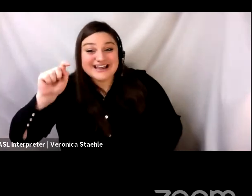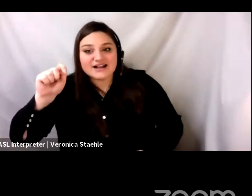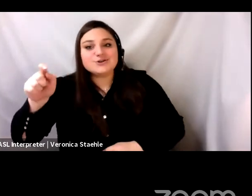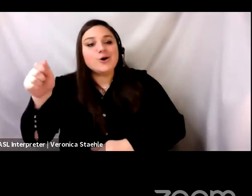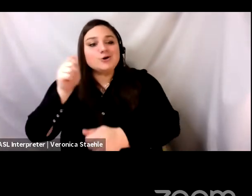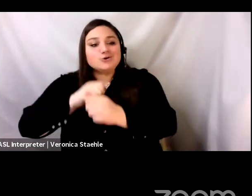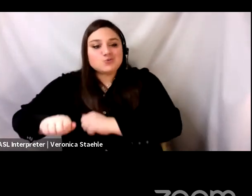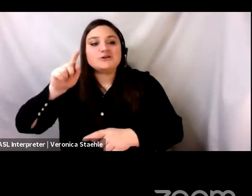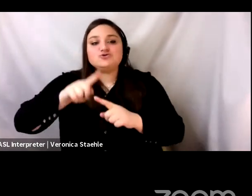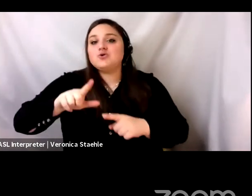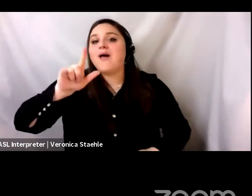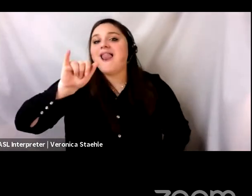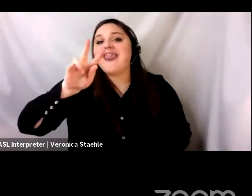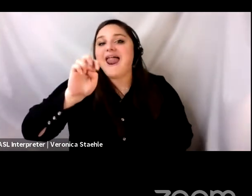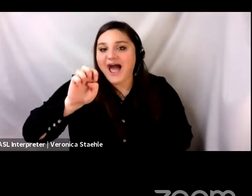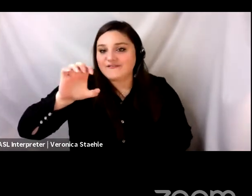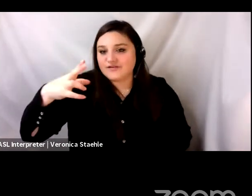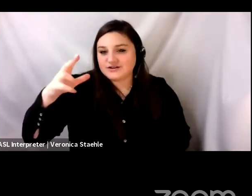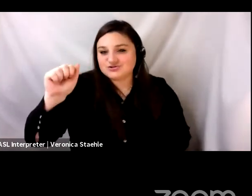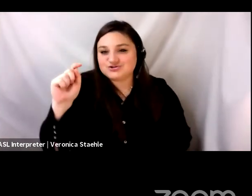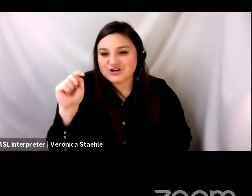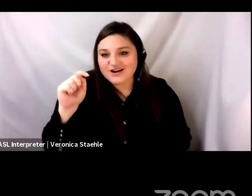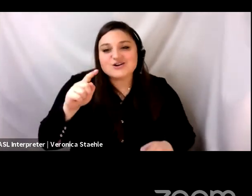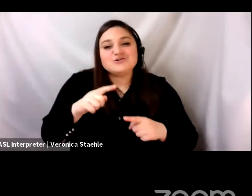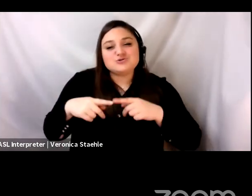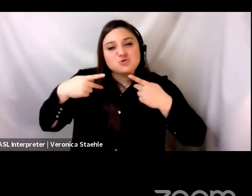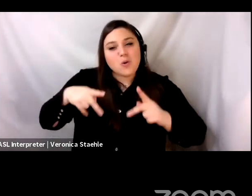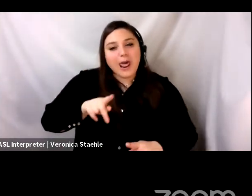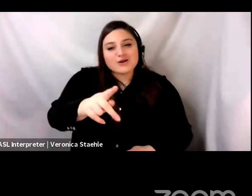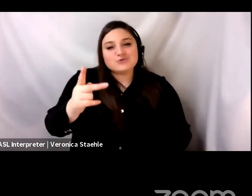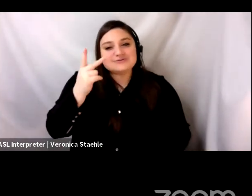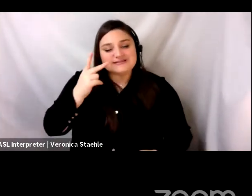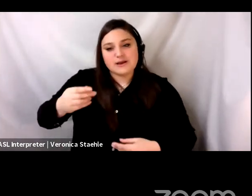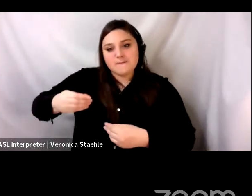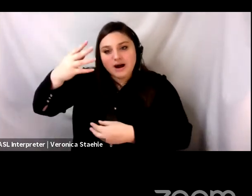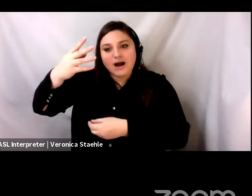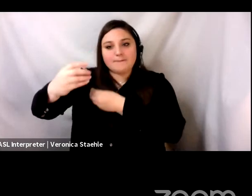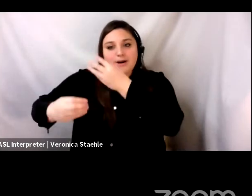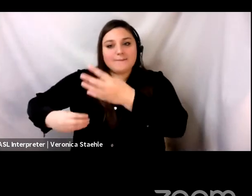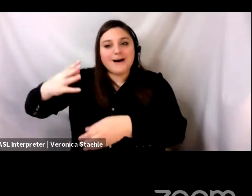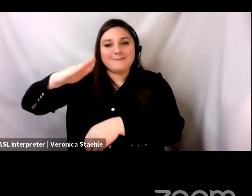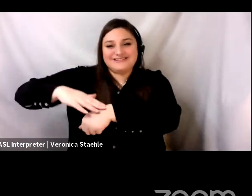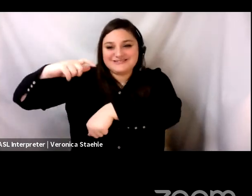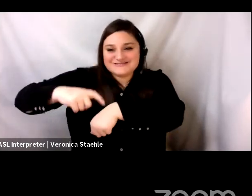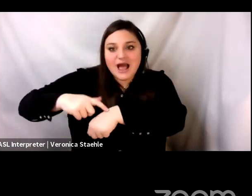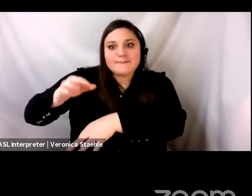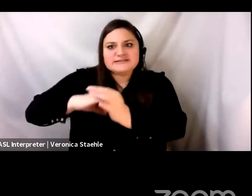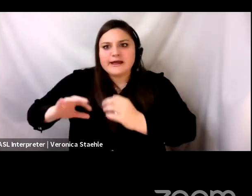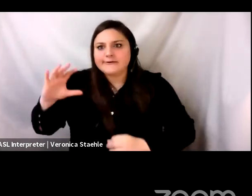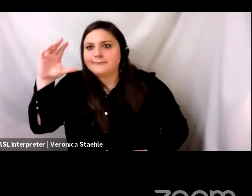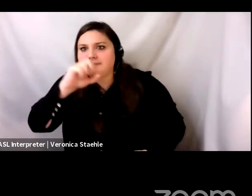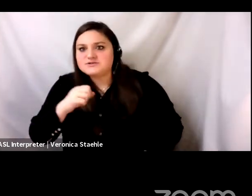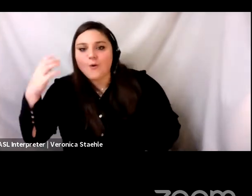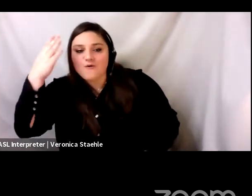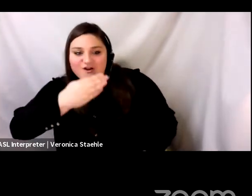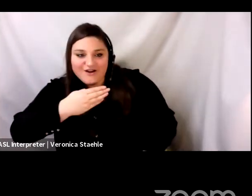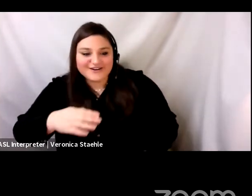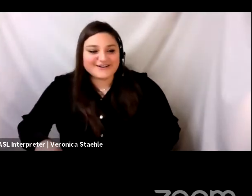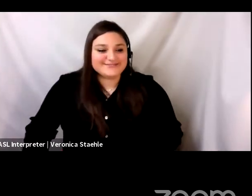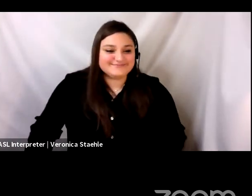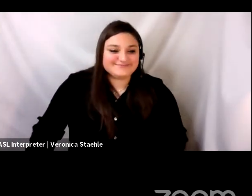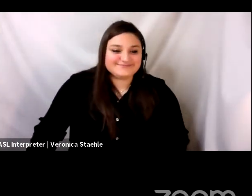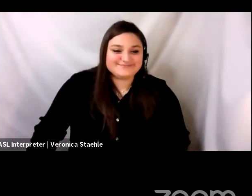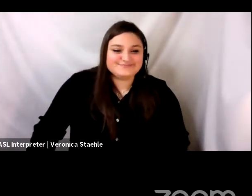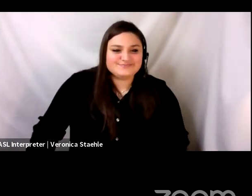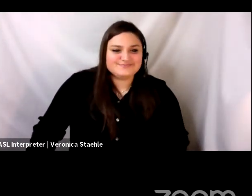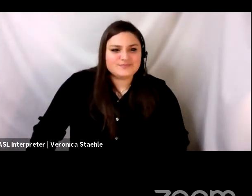in chronological order. We don't want you to miss any of these gems. We hope that you'll help us